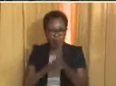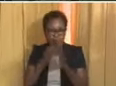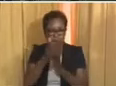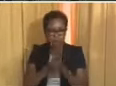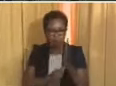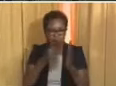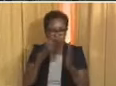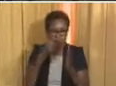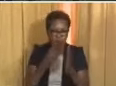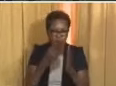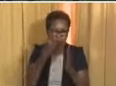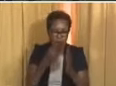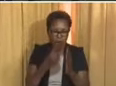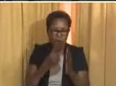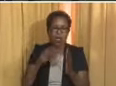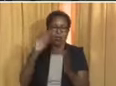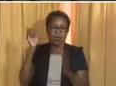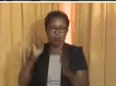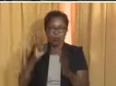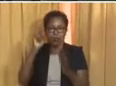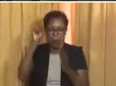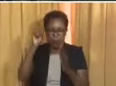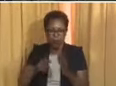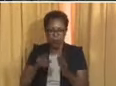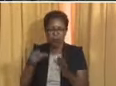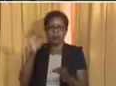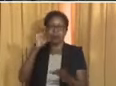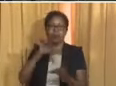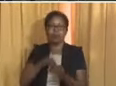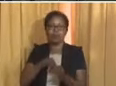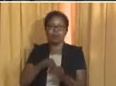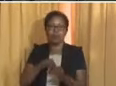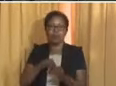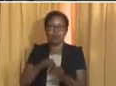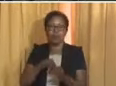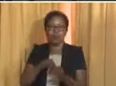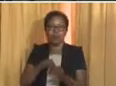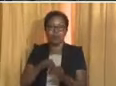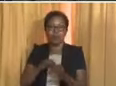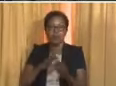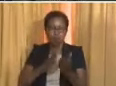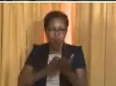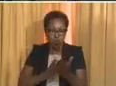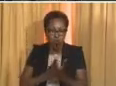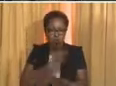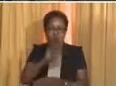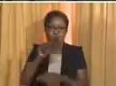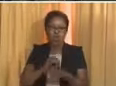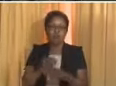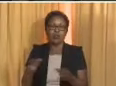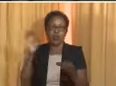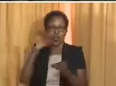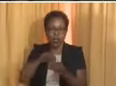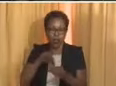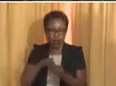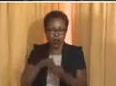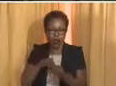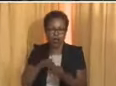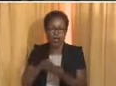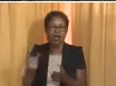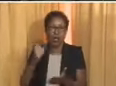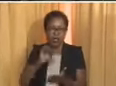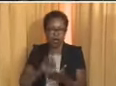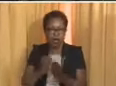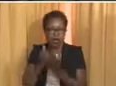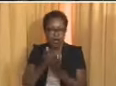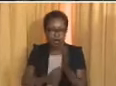Constitution, the President shall be elected by registered voters in a national election conducted in accordance with the Constitution. In addition,